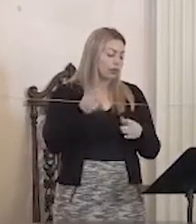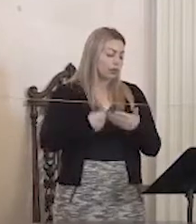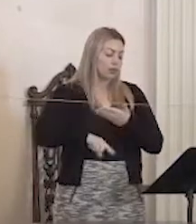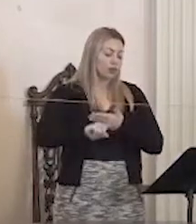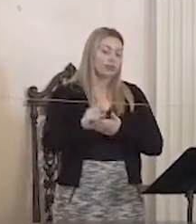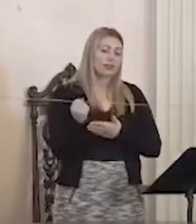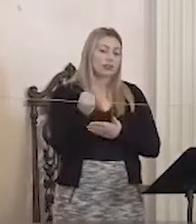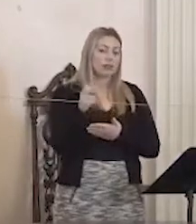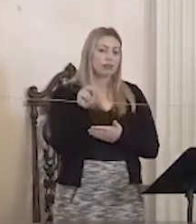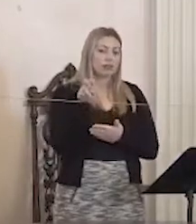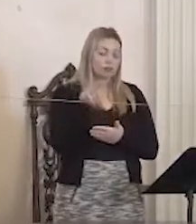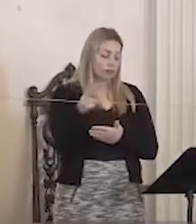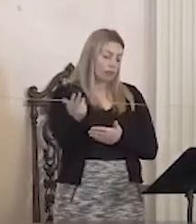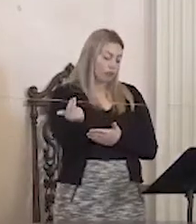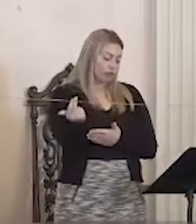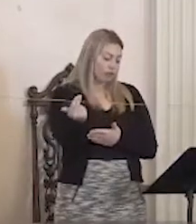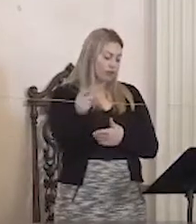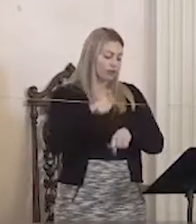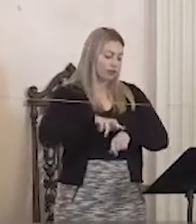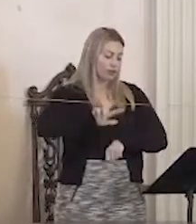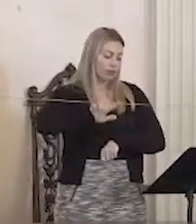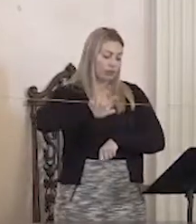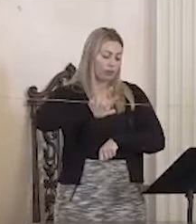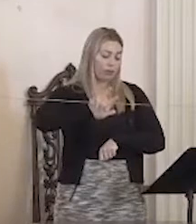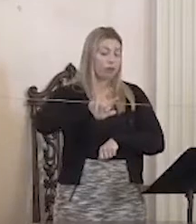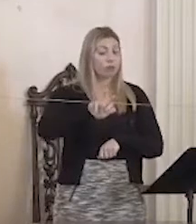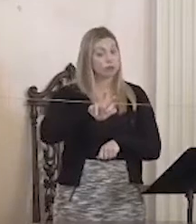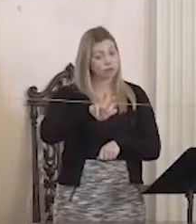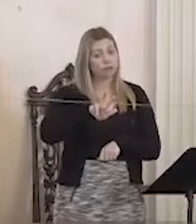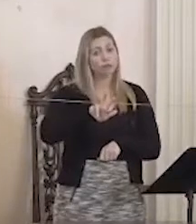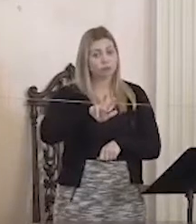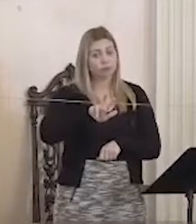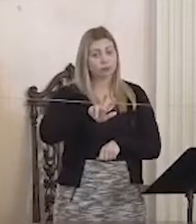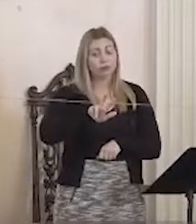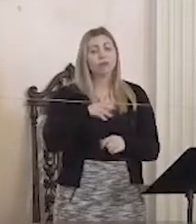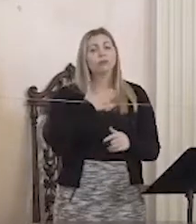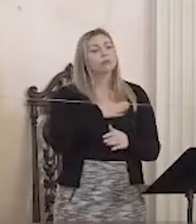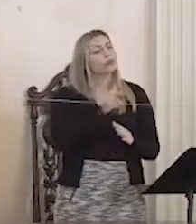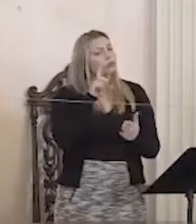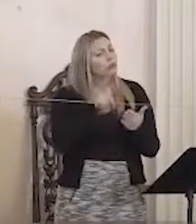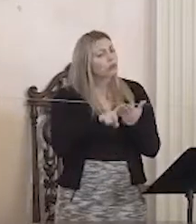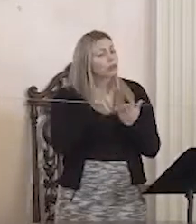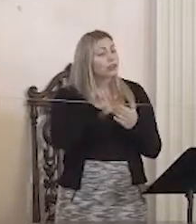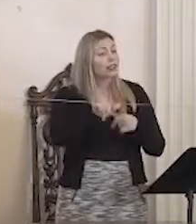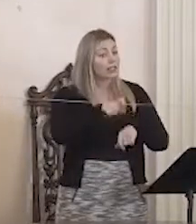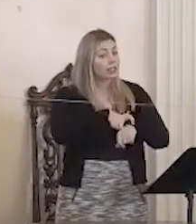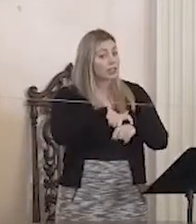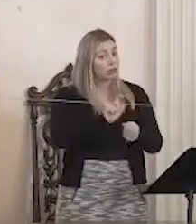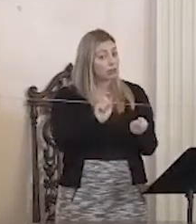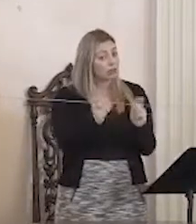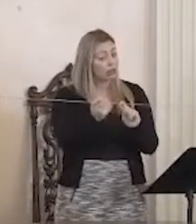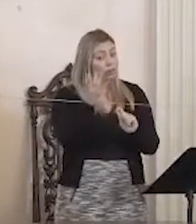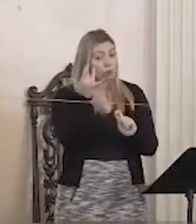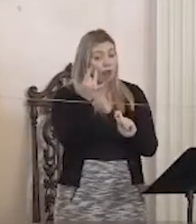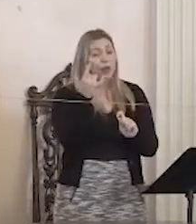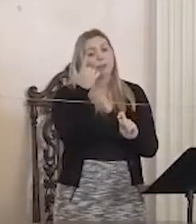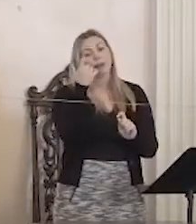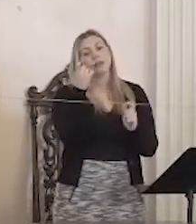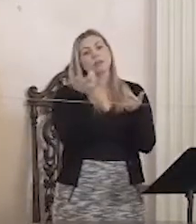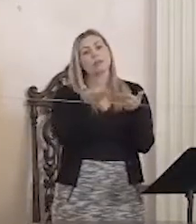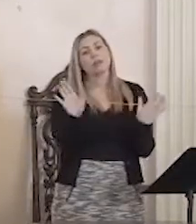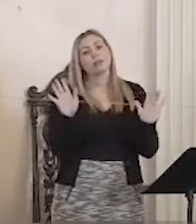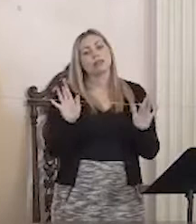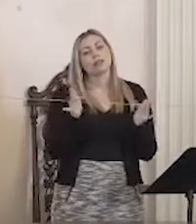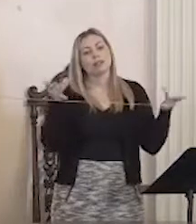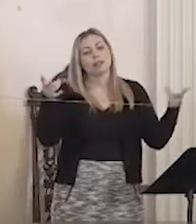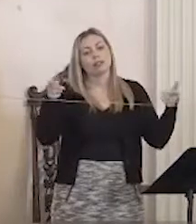Saturday, November 13th at 3 p.m. Please note that this is a time change due to a public